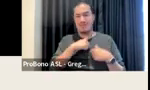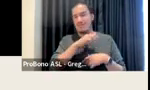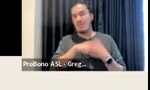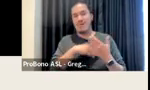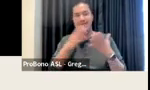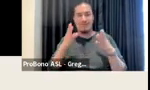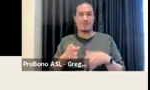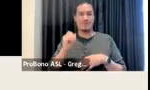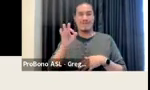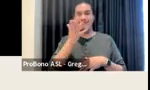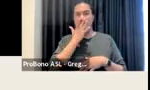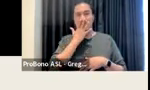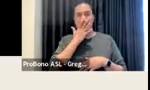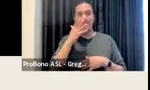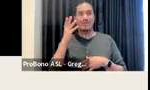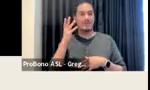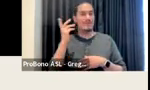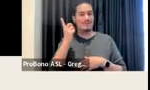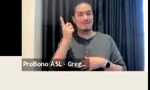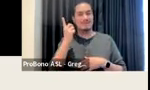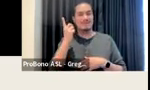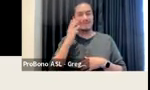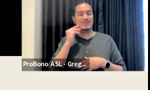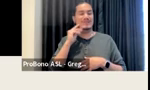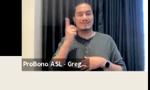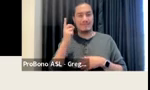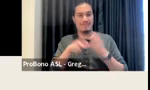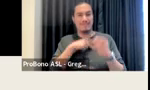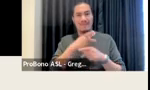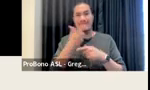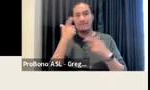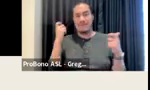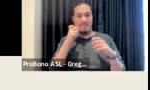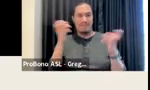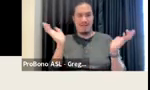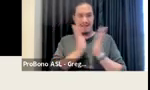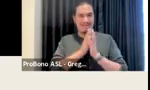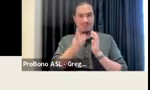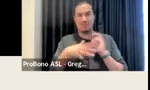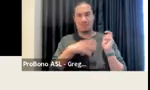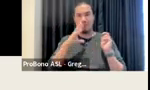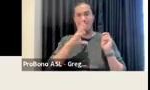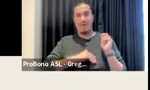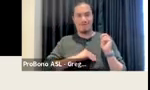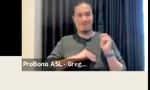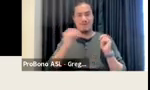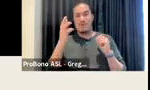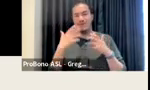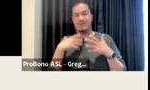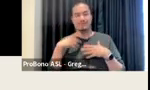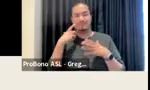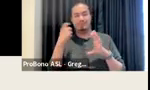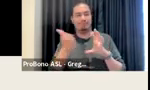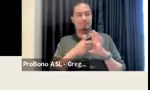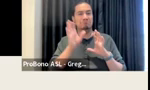United States means living an existence of some sort of trauma. I'm not asking you to turn a part of yourself off. I'm not asking you to not acknowledge that. And